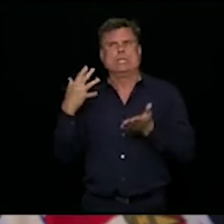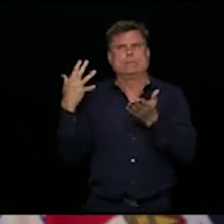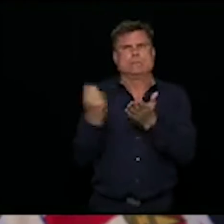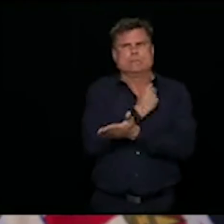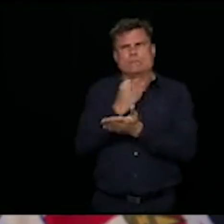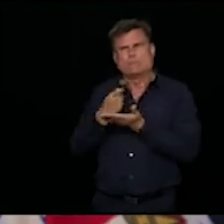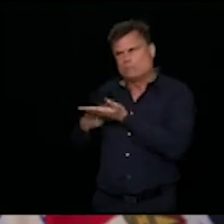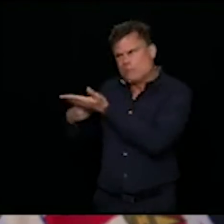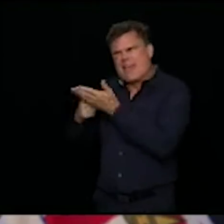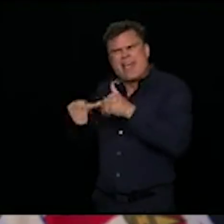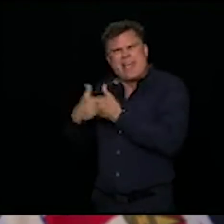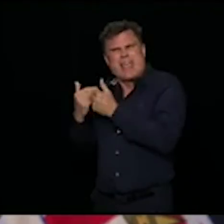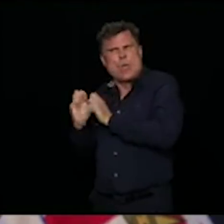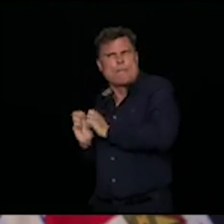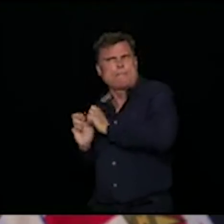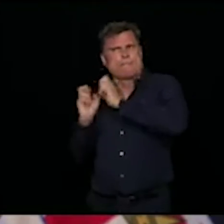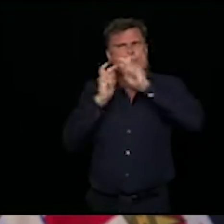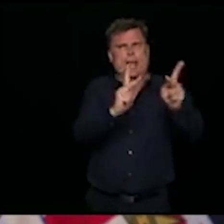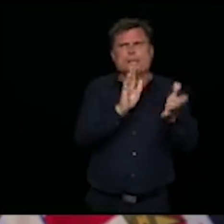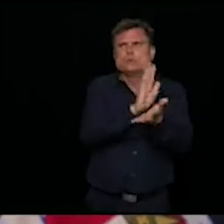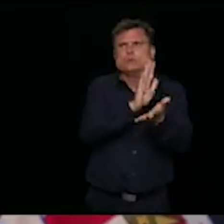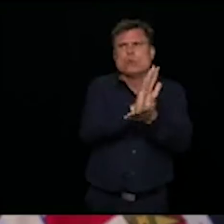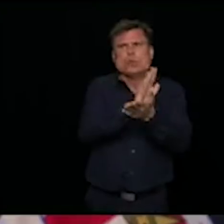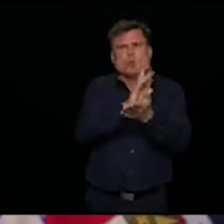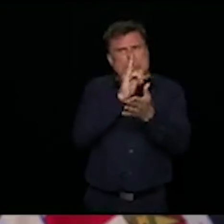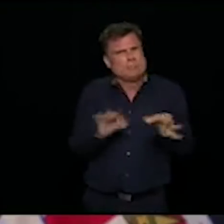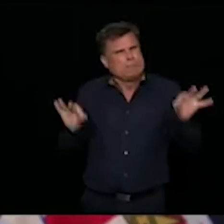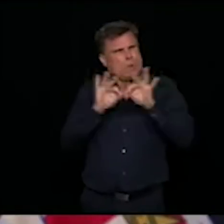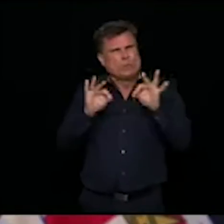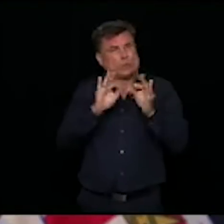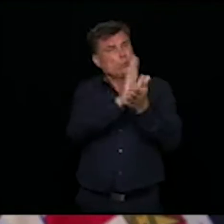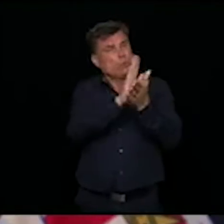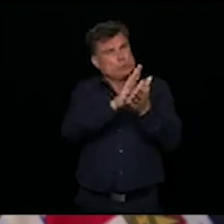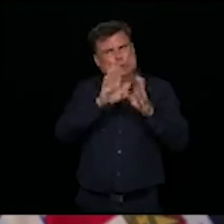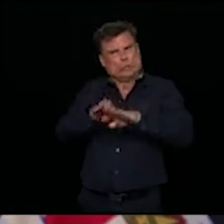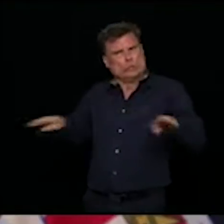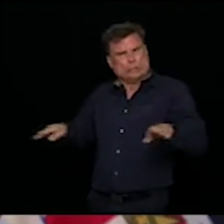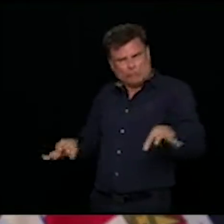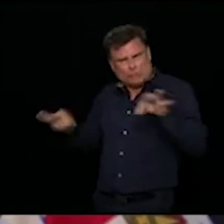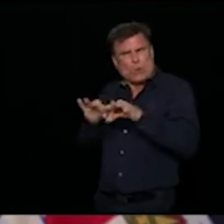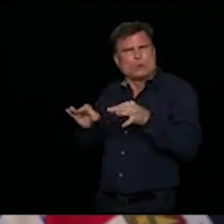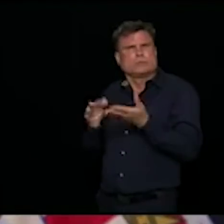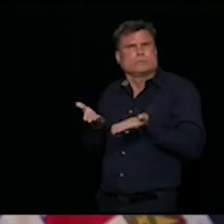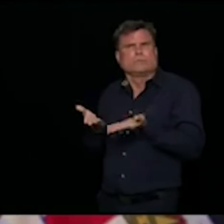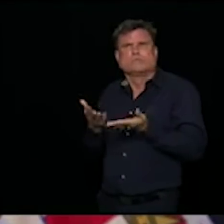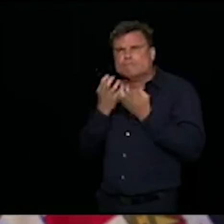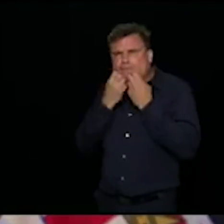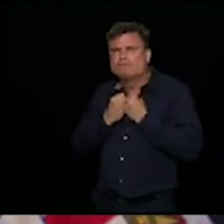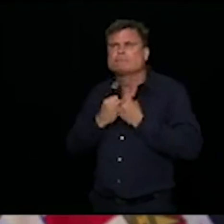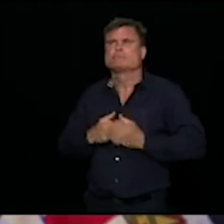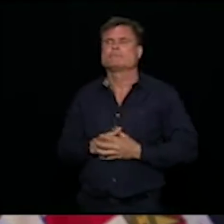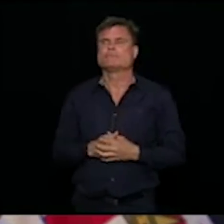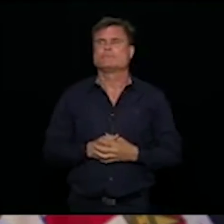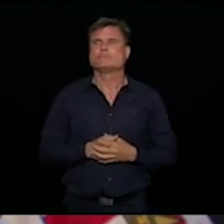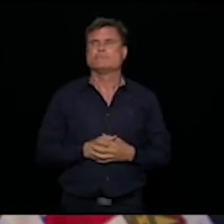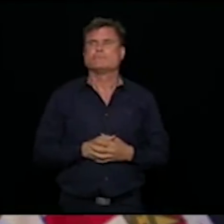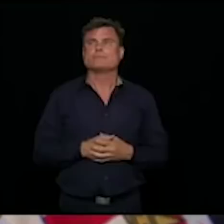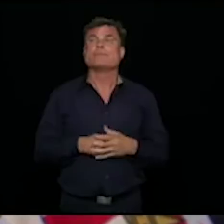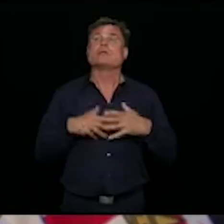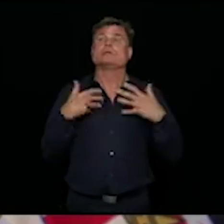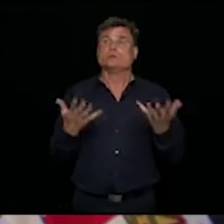discussed was the need to get children back into those important learning environments as soon as we could